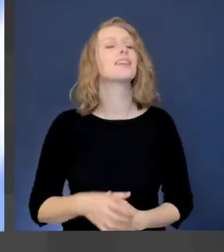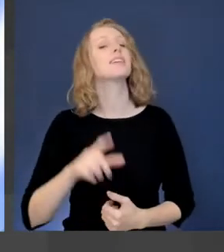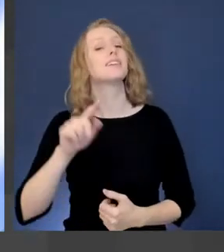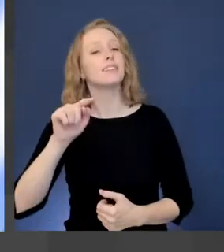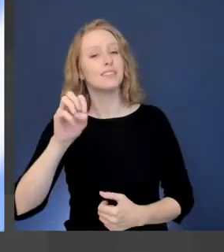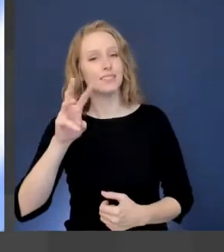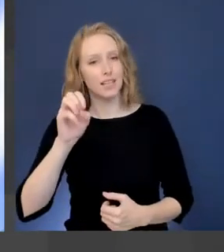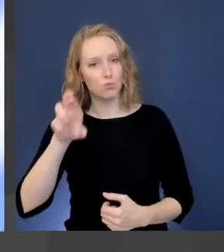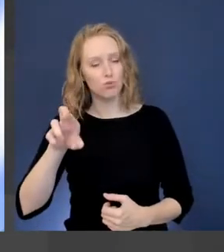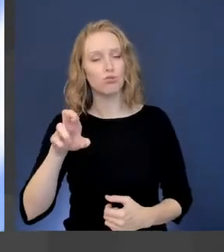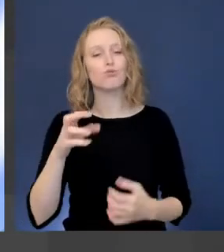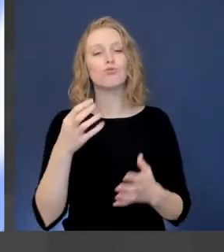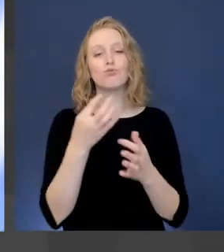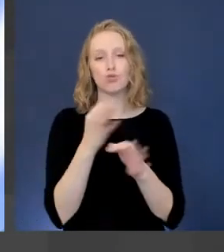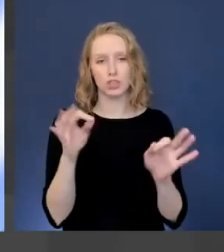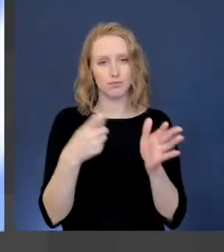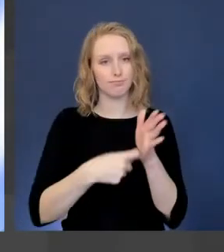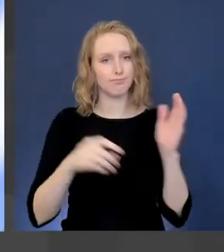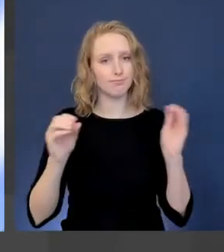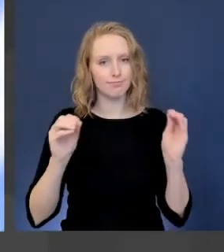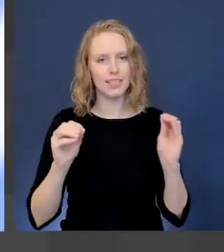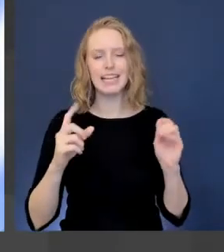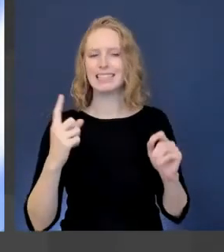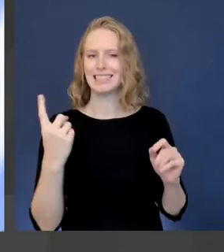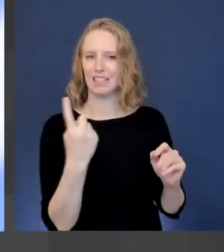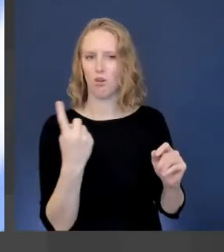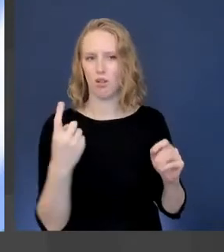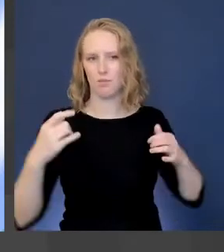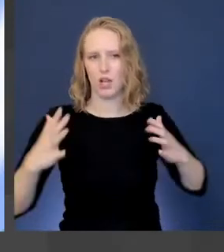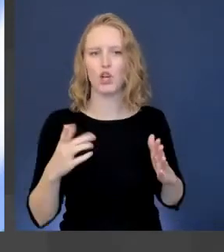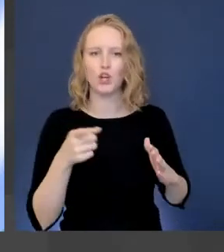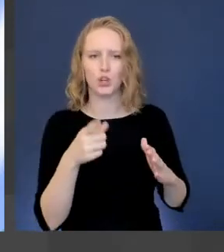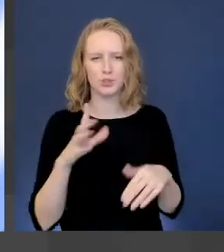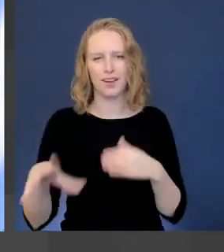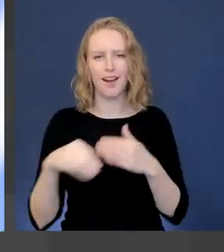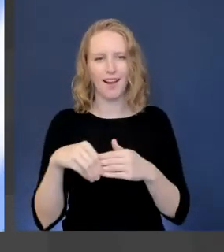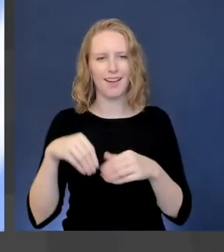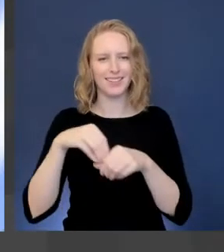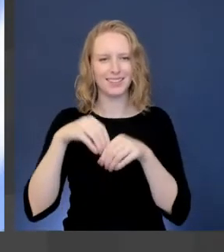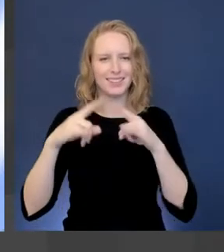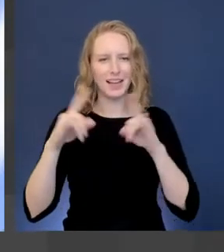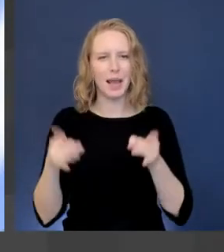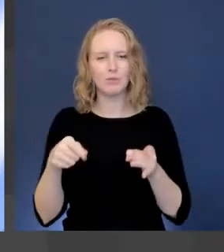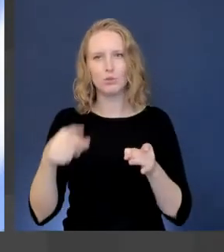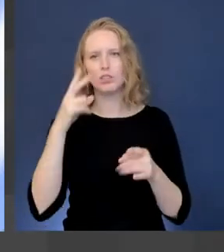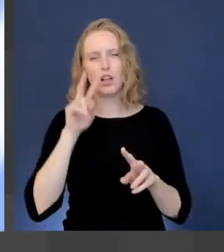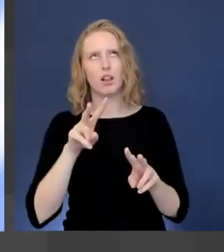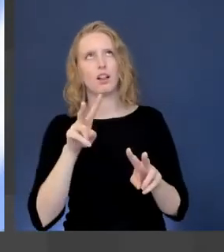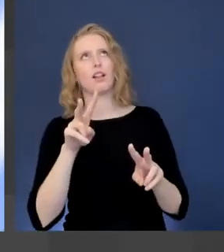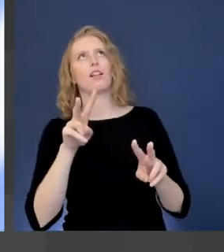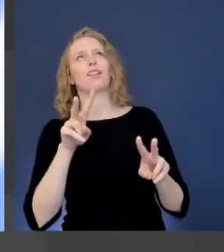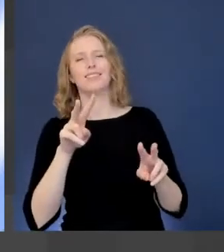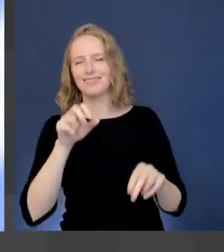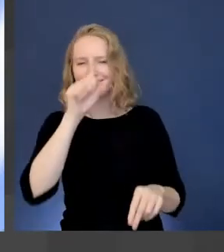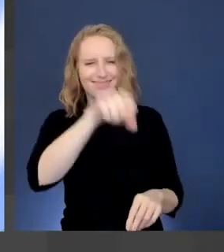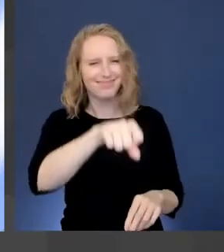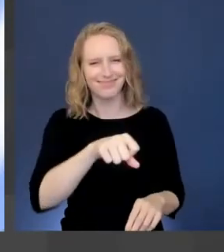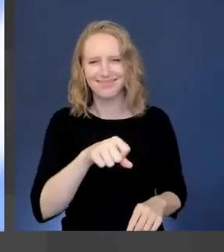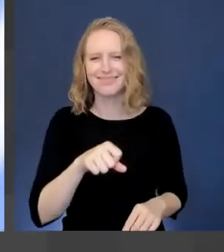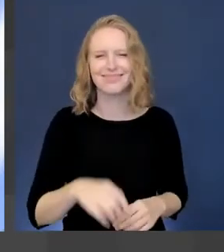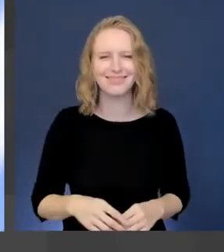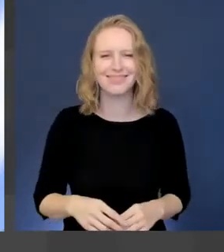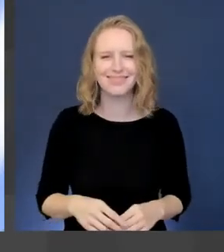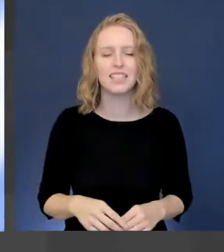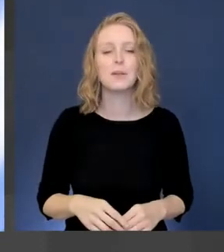feature that we've added to camp. So you'll be able to see this gigantic tower in the camp. I love how it turned out. And it is a space